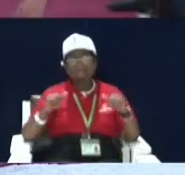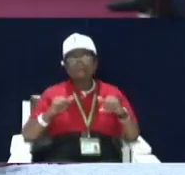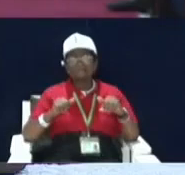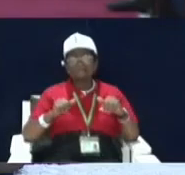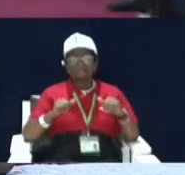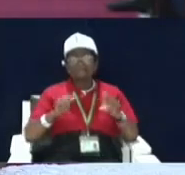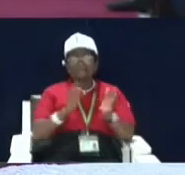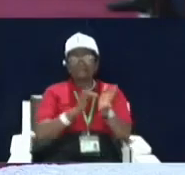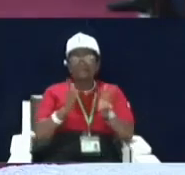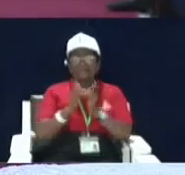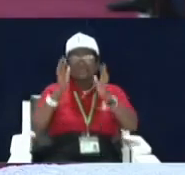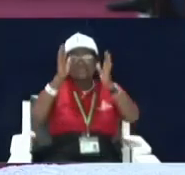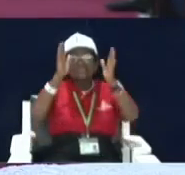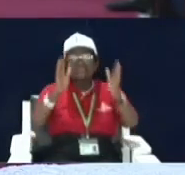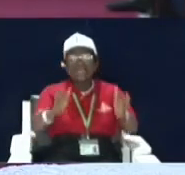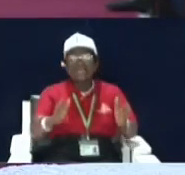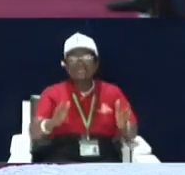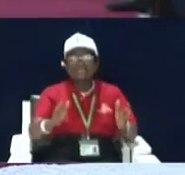Christianity.